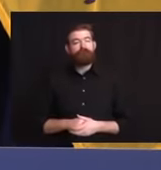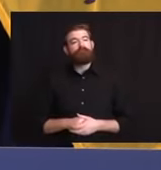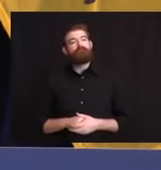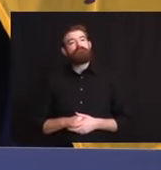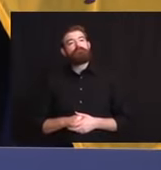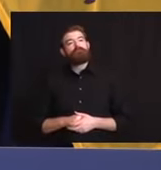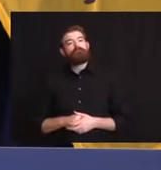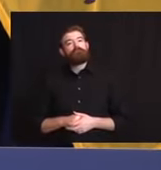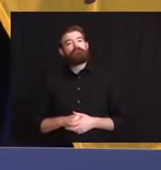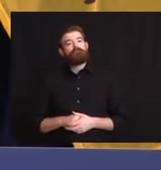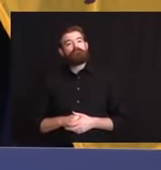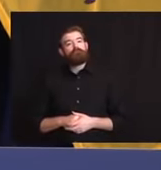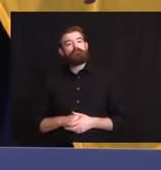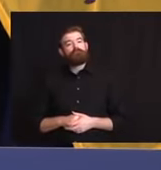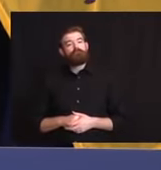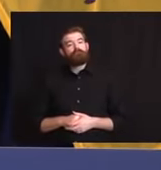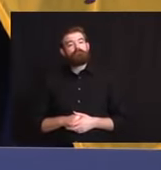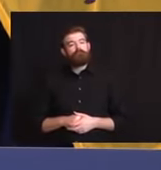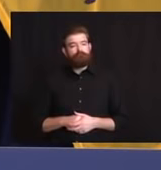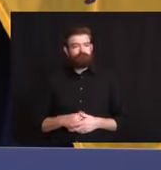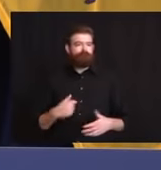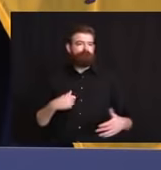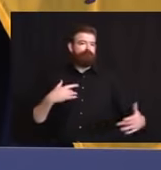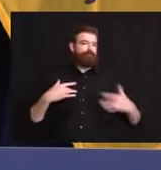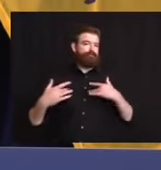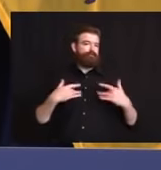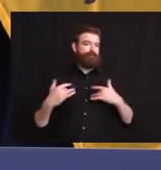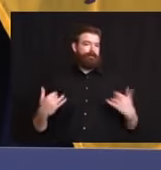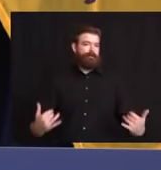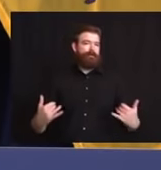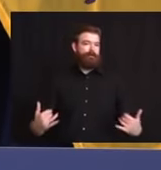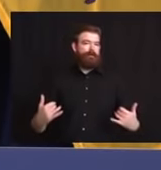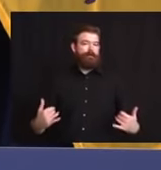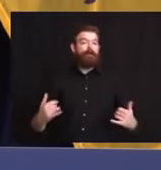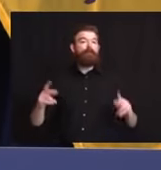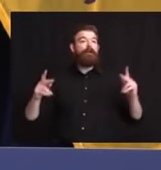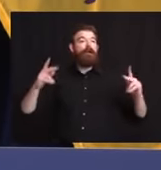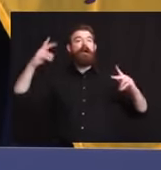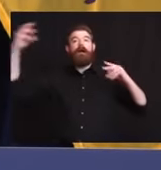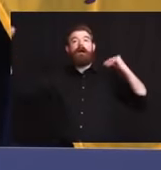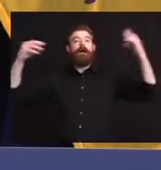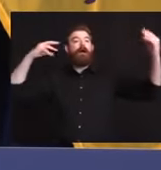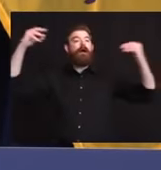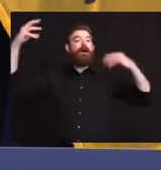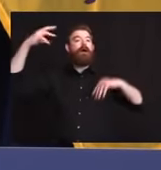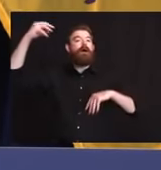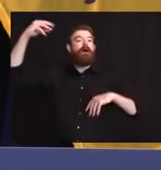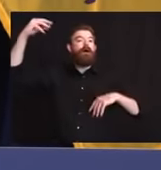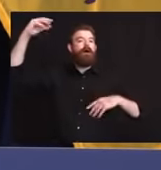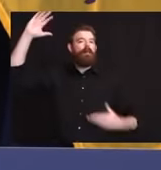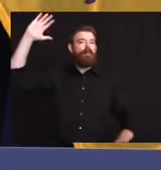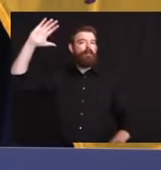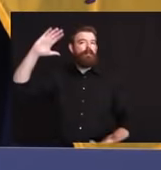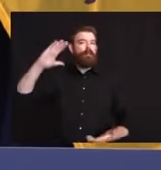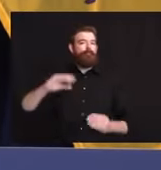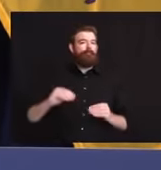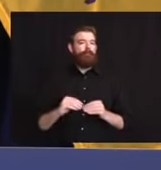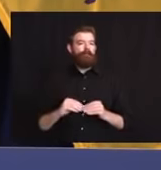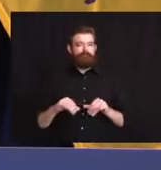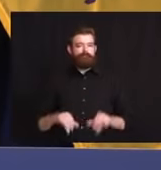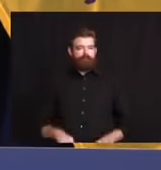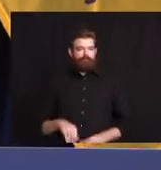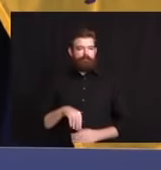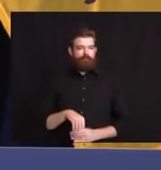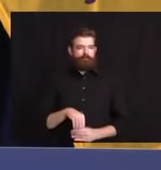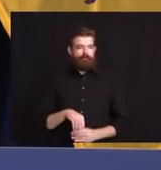migrate indoors. I worry that folks also begin to sort of take it for granted, for